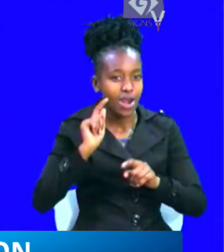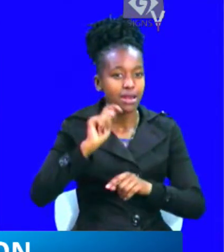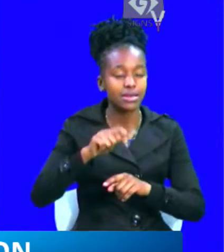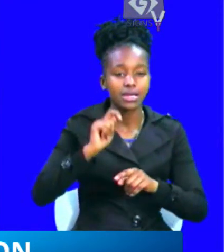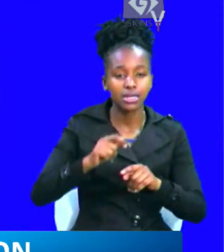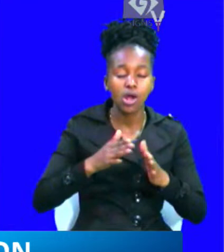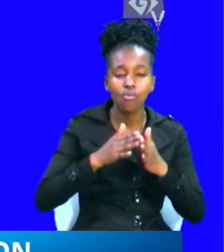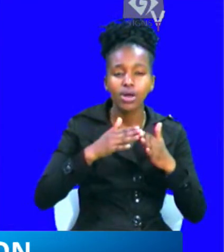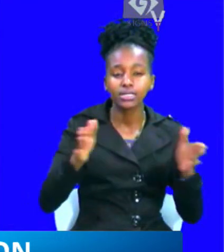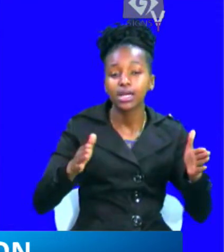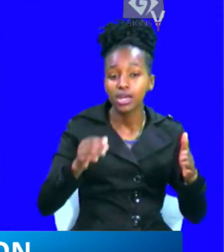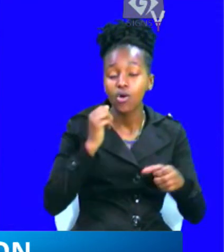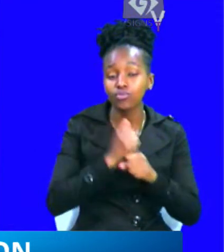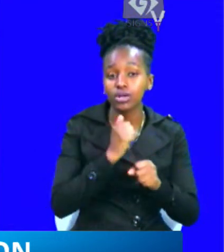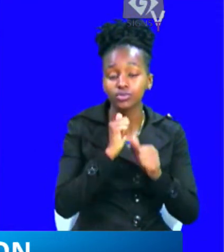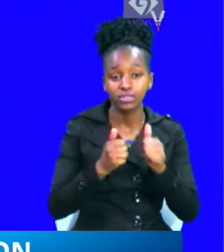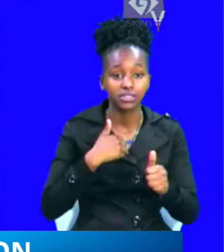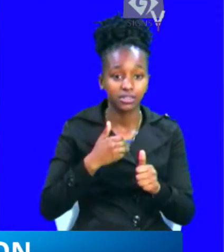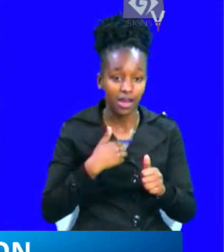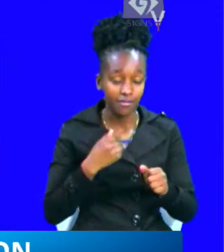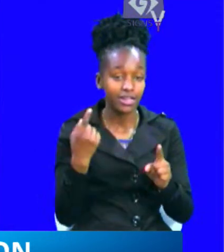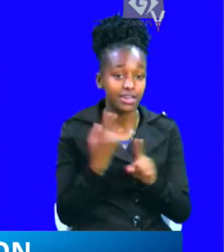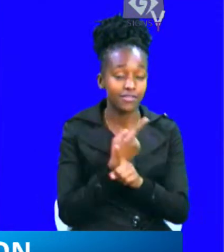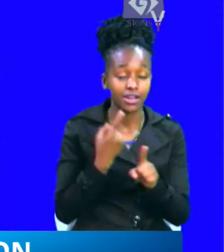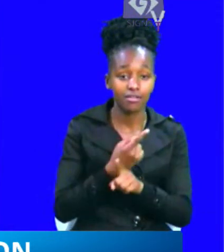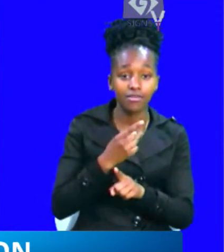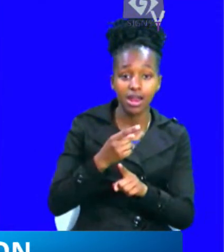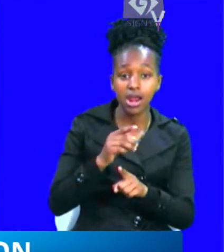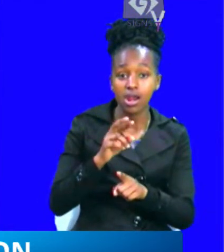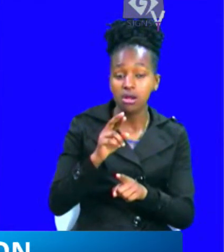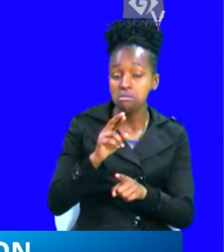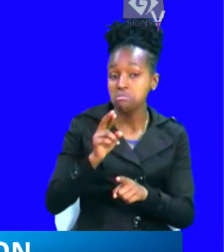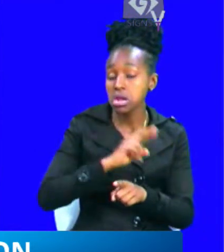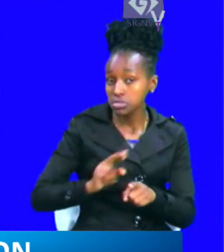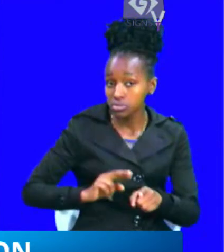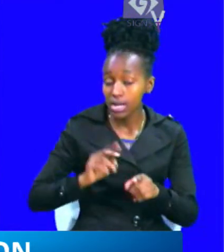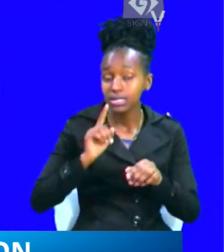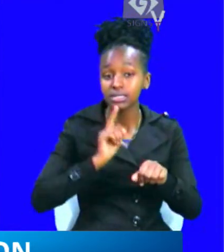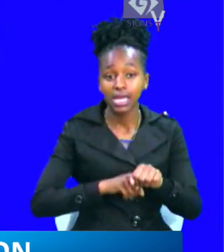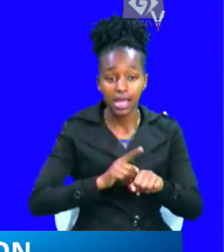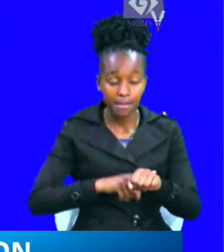the work that they do across other regions, and once they have